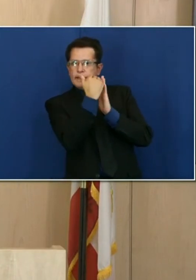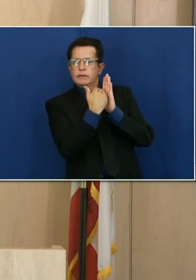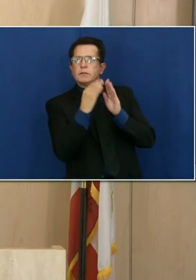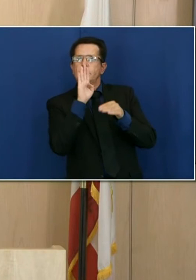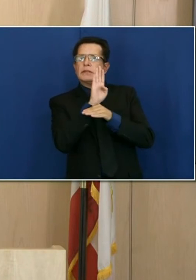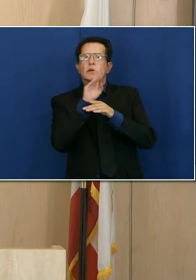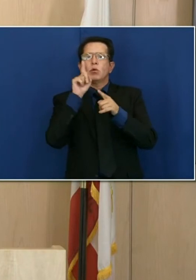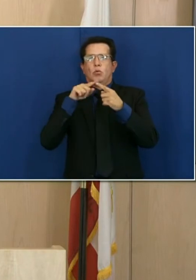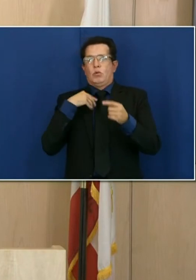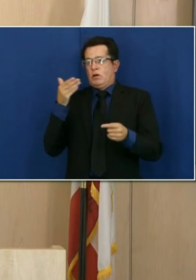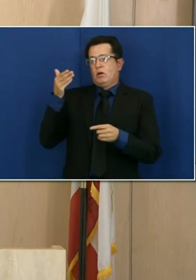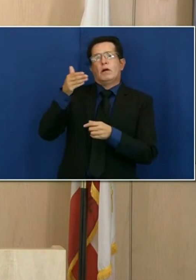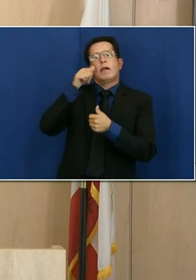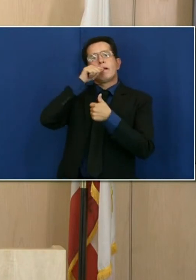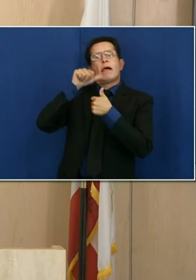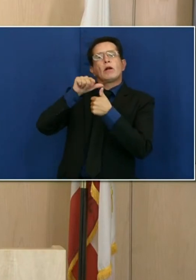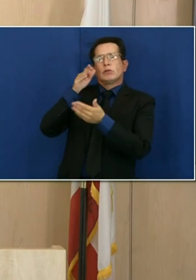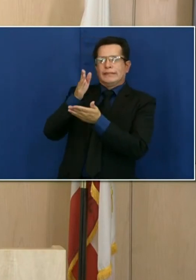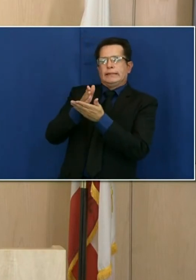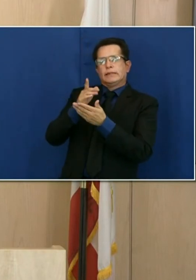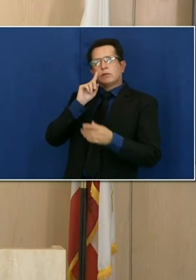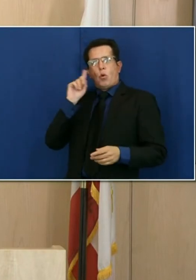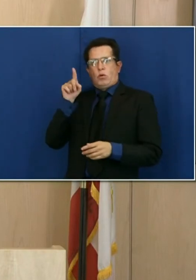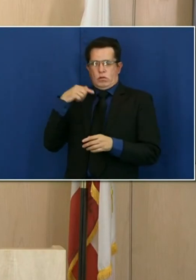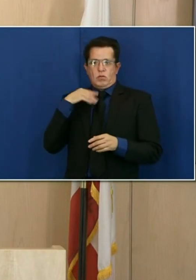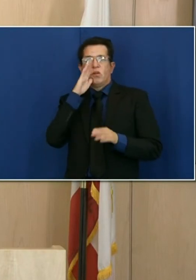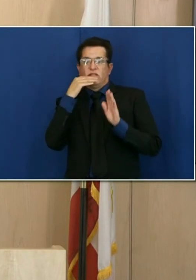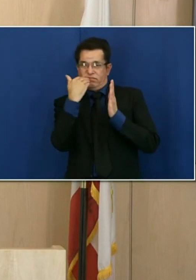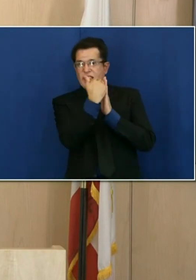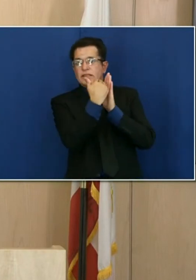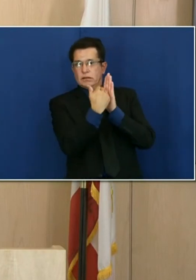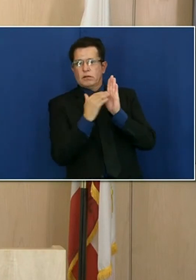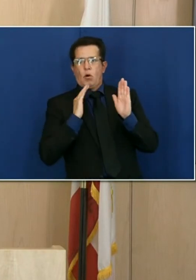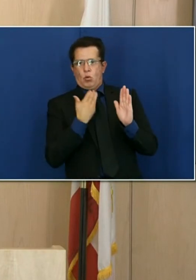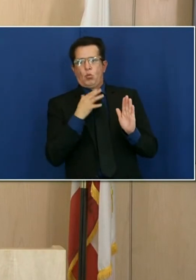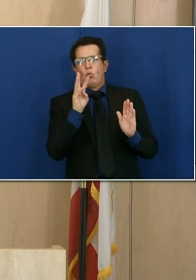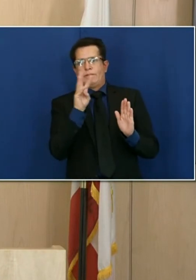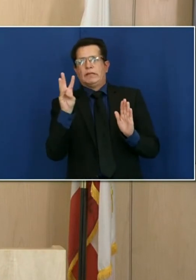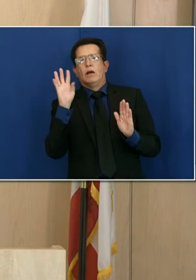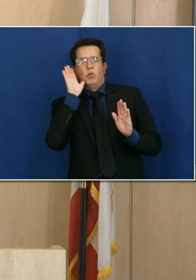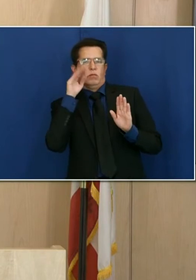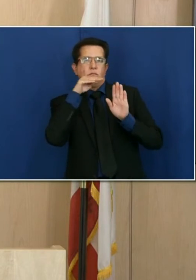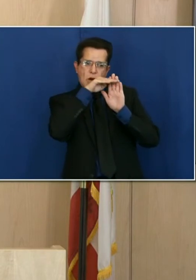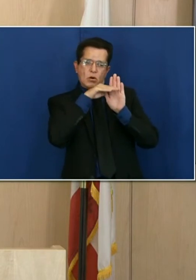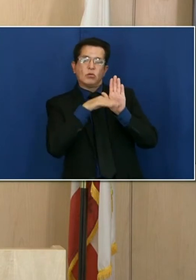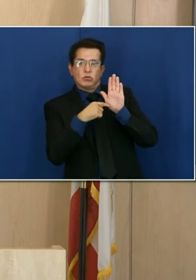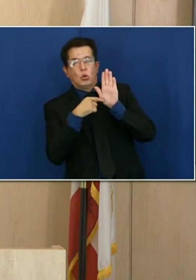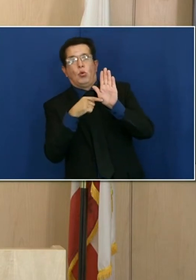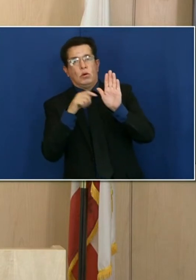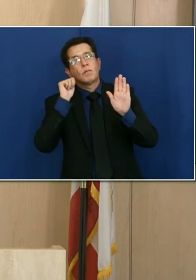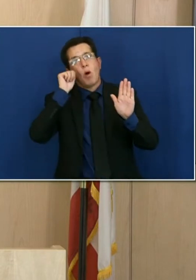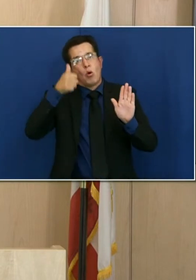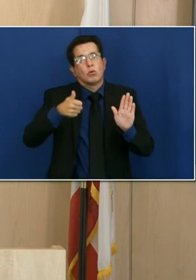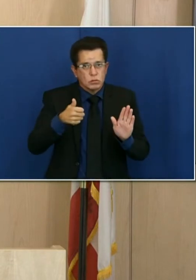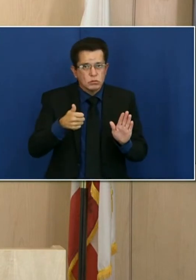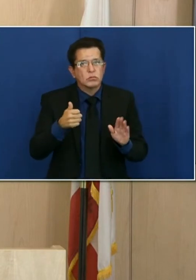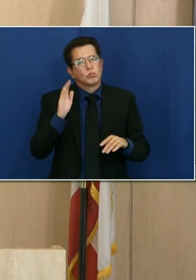and desist orders in noncompliance with our public health orders. So those will be on our county website. Next question.